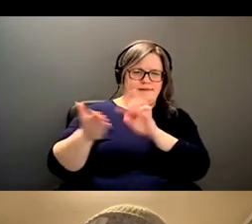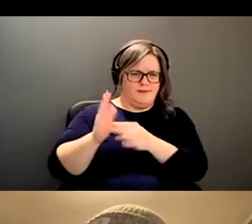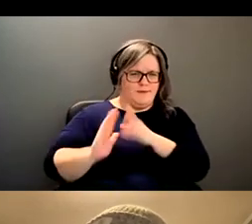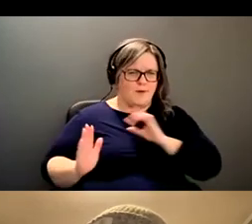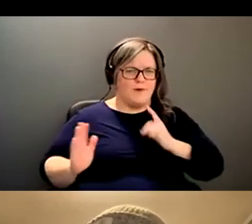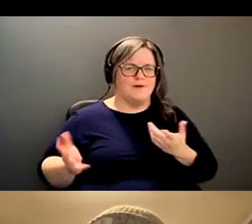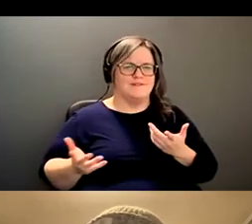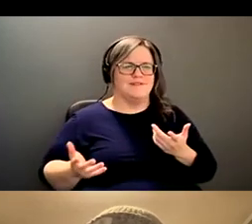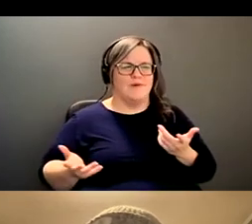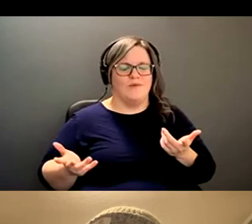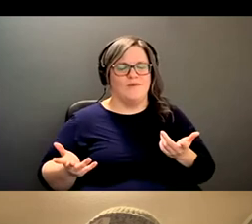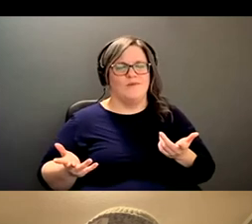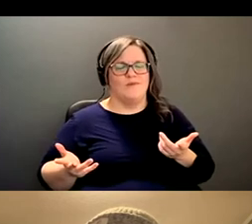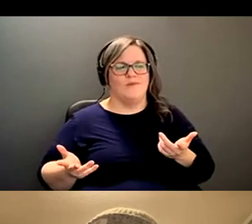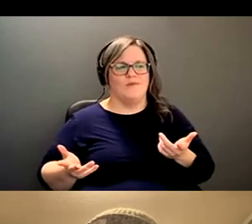Or like